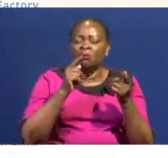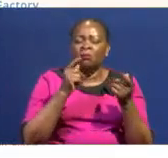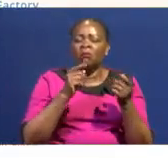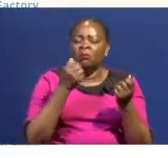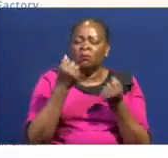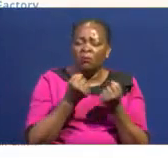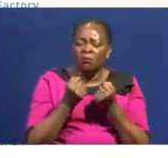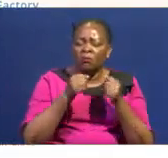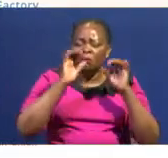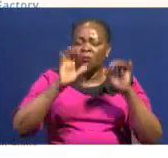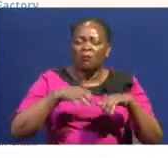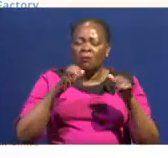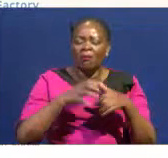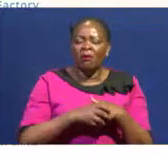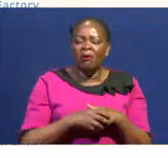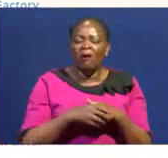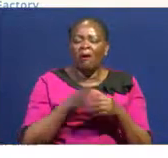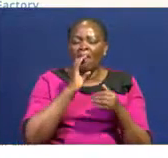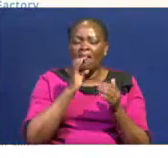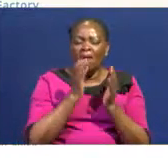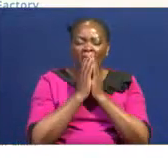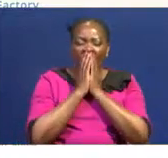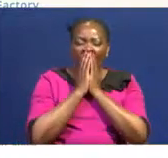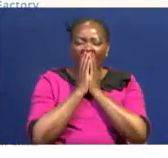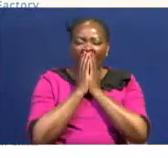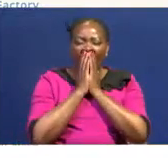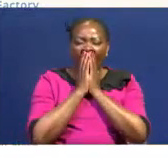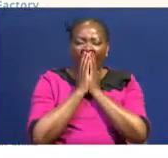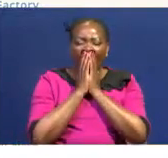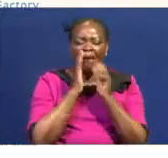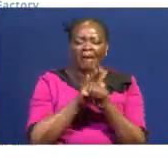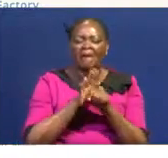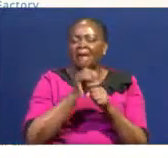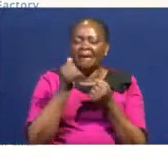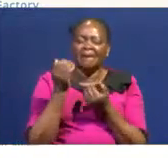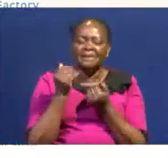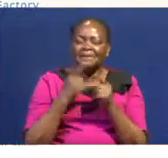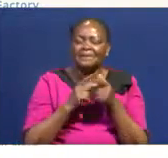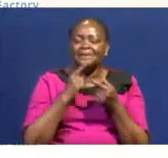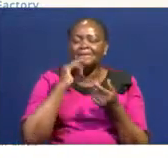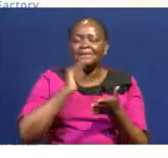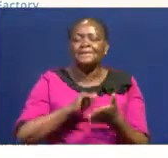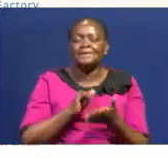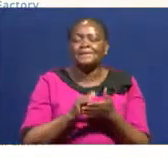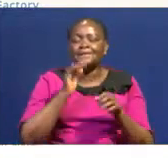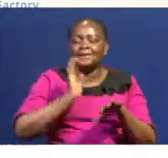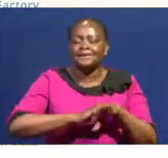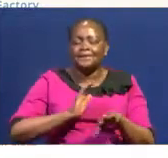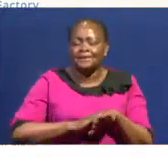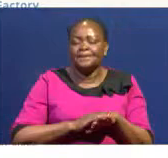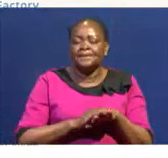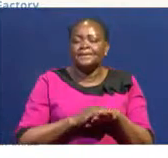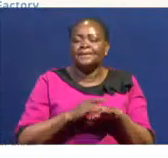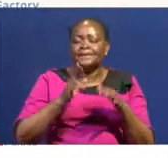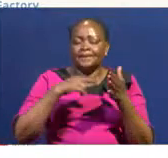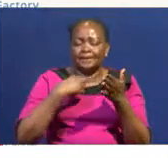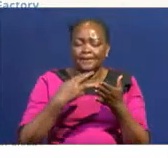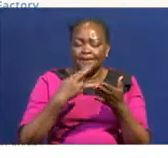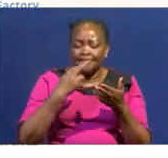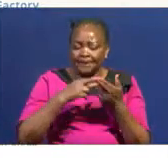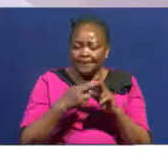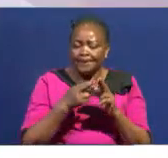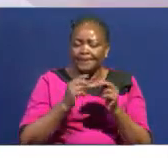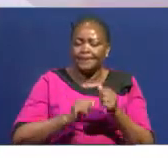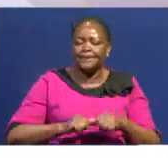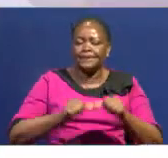transport, agriculture, water, and many more in the pipeline. So I can say it has been a very good relationship of